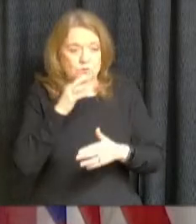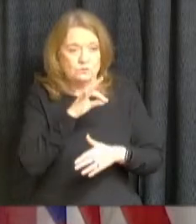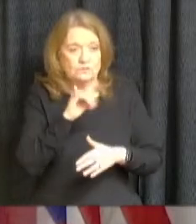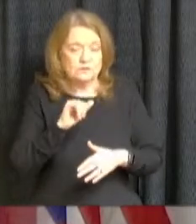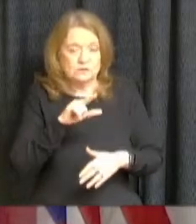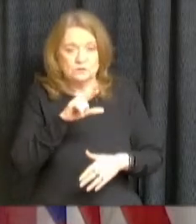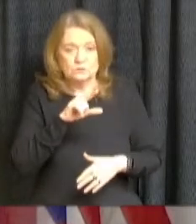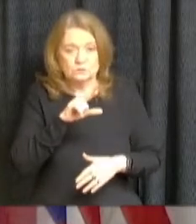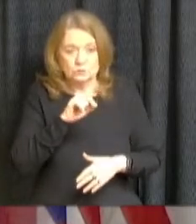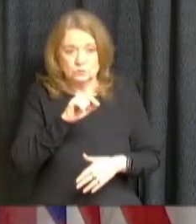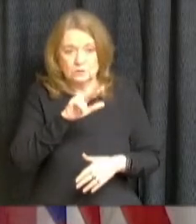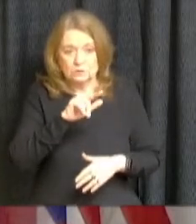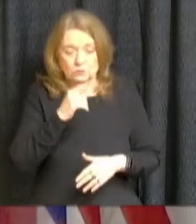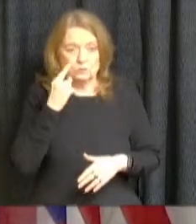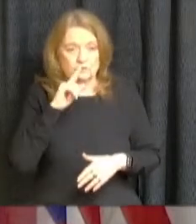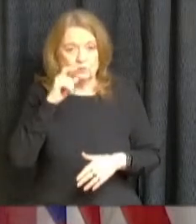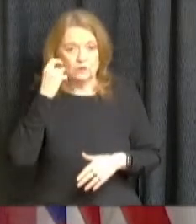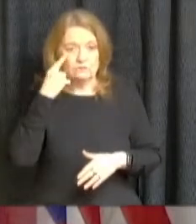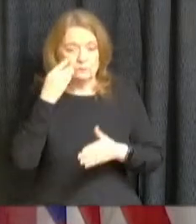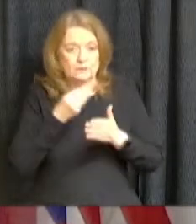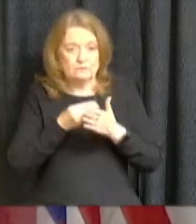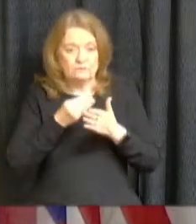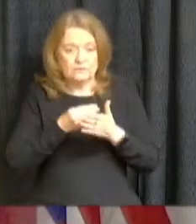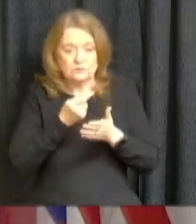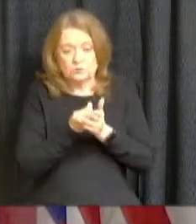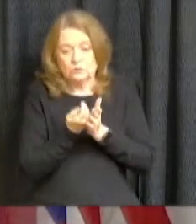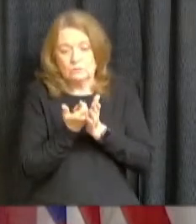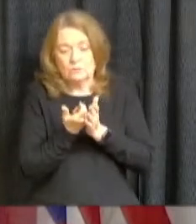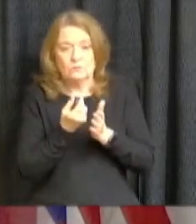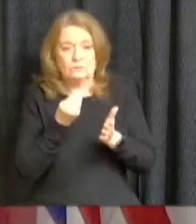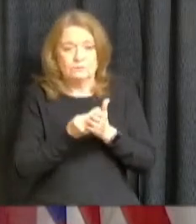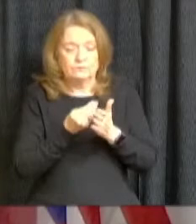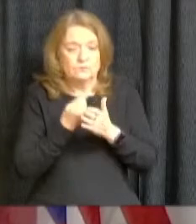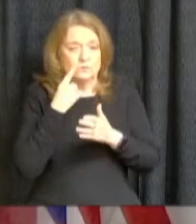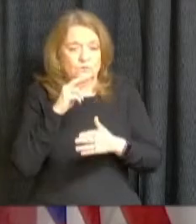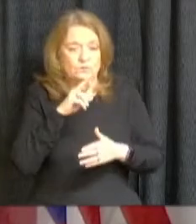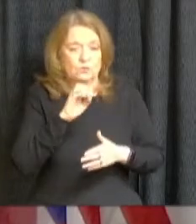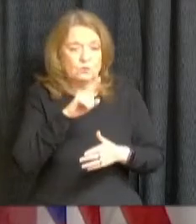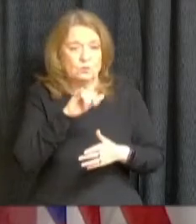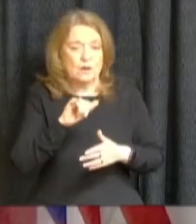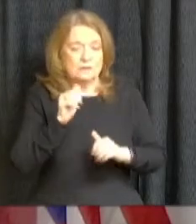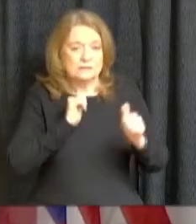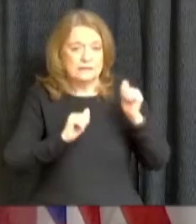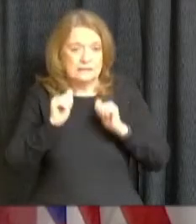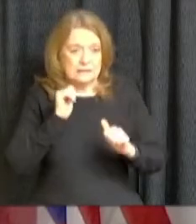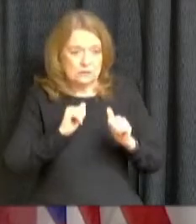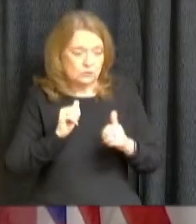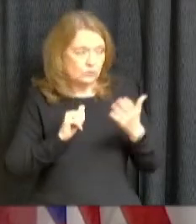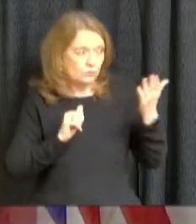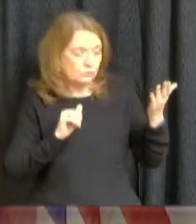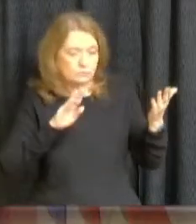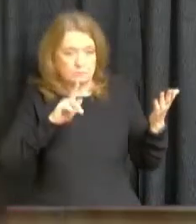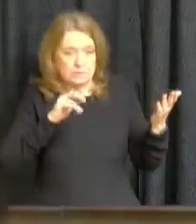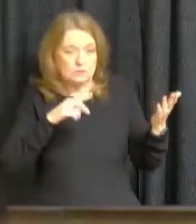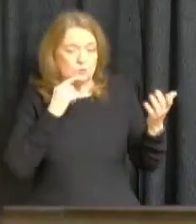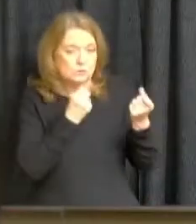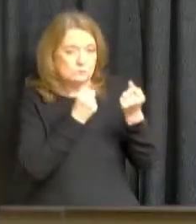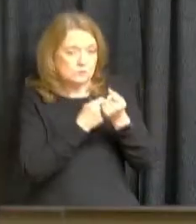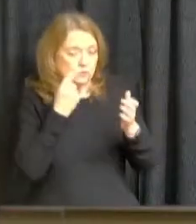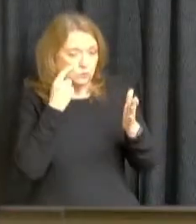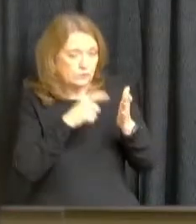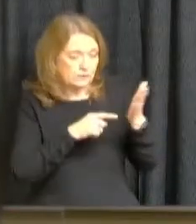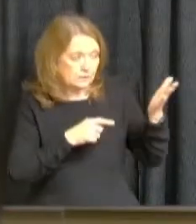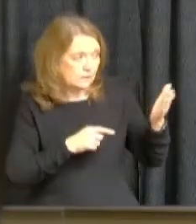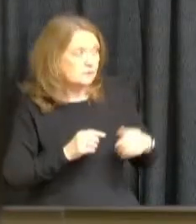year 2023 for governmental funds to remove funding for the Roxy Regional Theater. Councilperson Butler, you are the sponsor and you are recognized. Thank